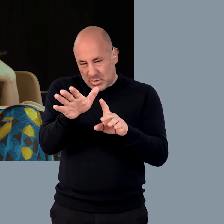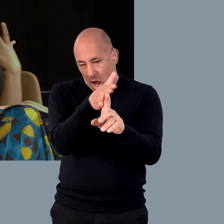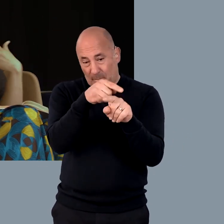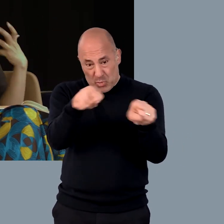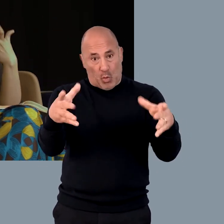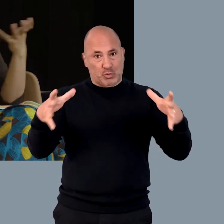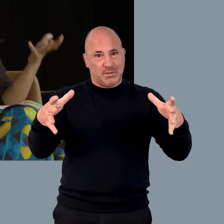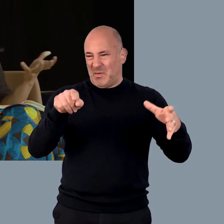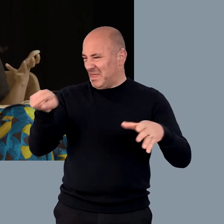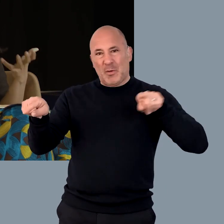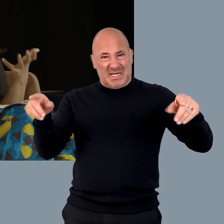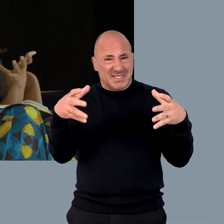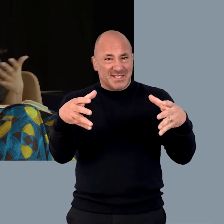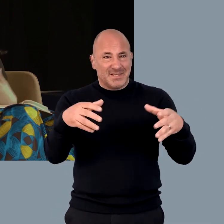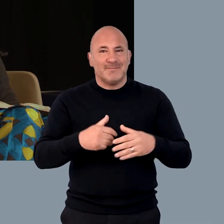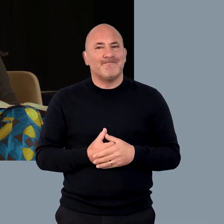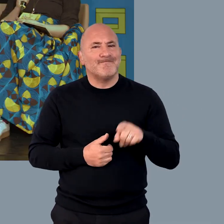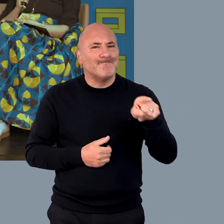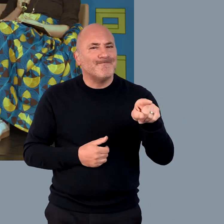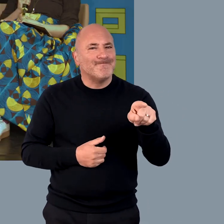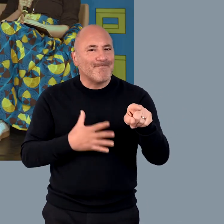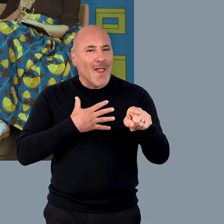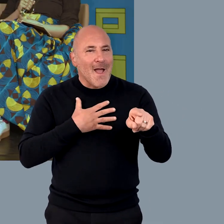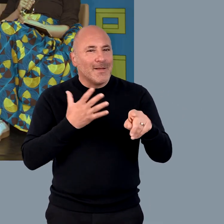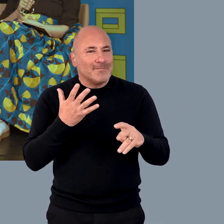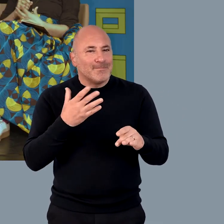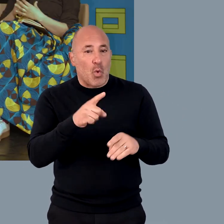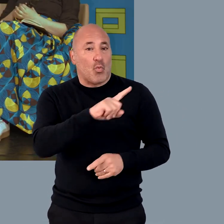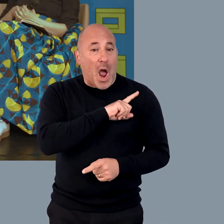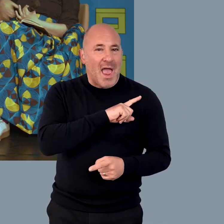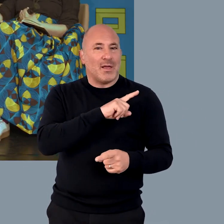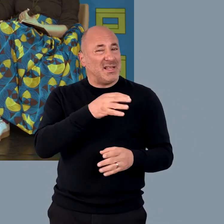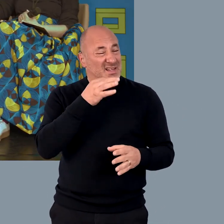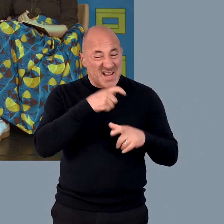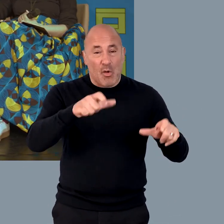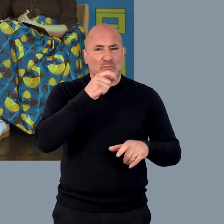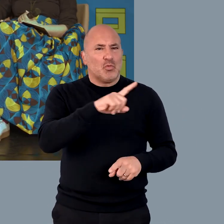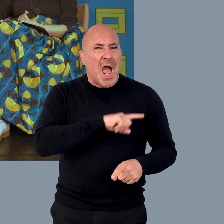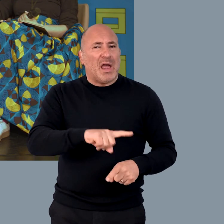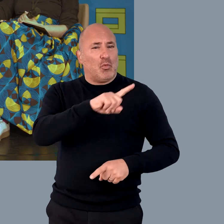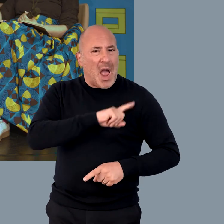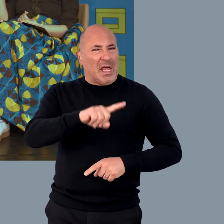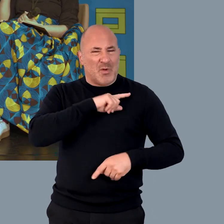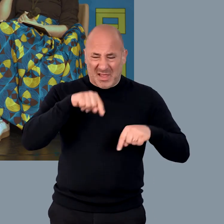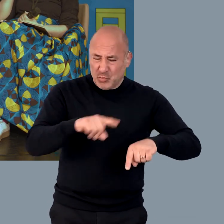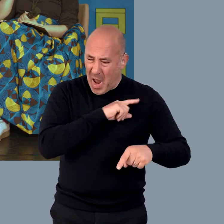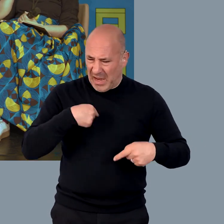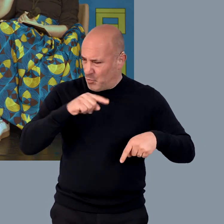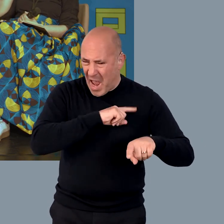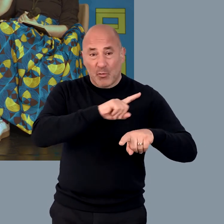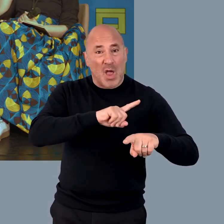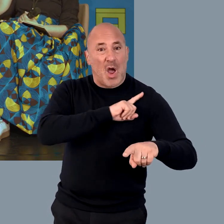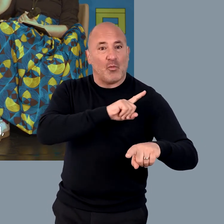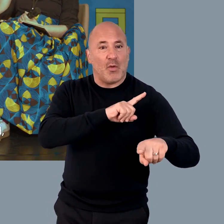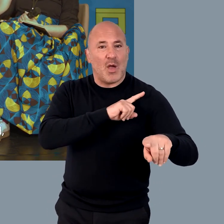And that's where you have that power and influence to sway those people. So I this is exactly what I like to tell people, the why, and just